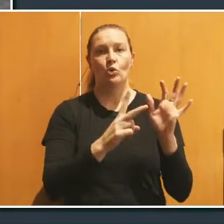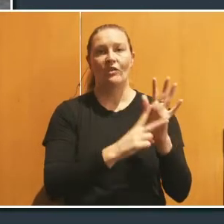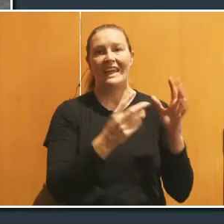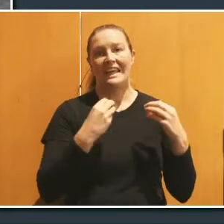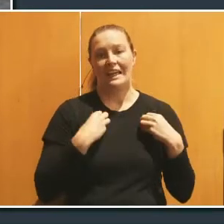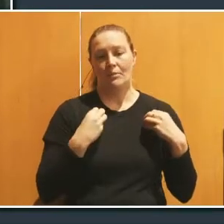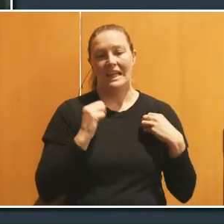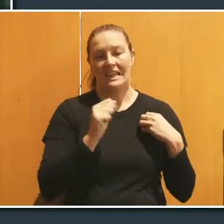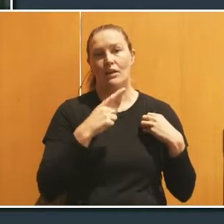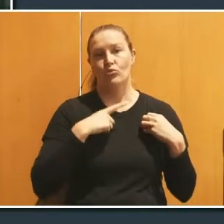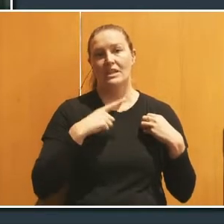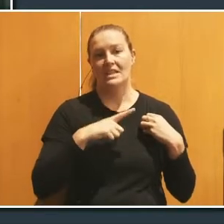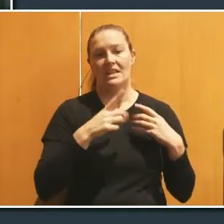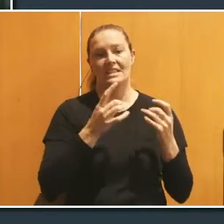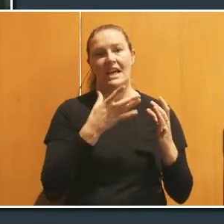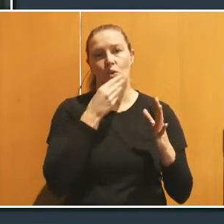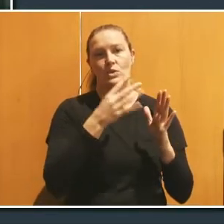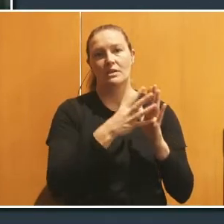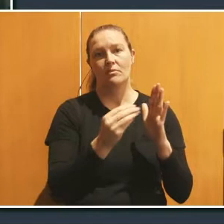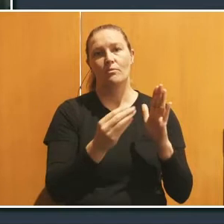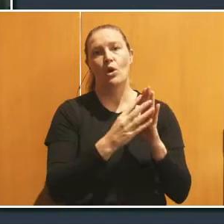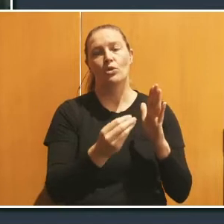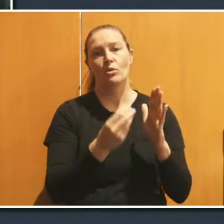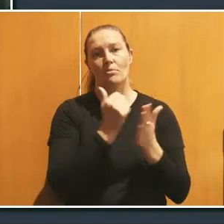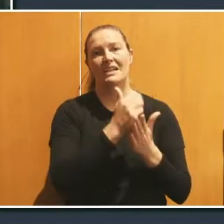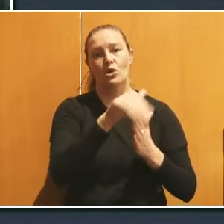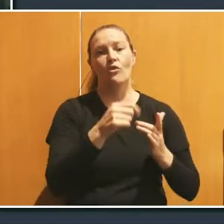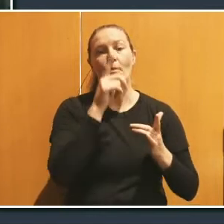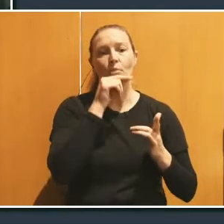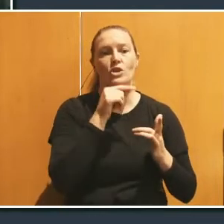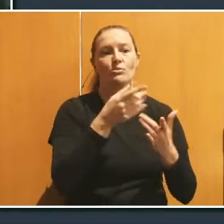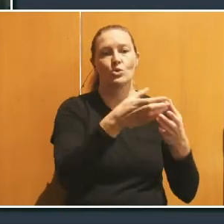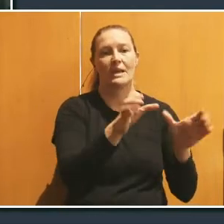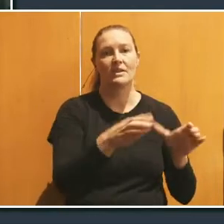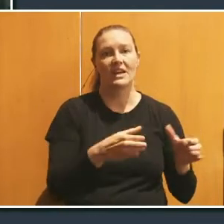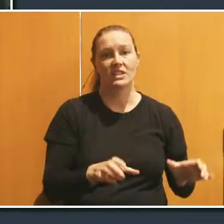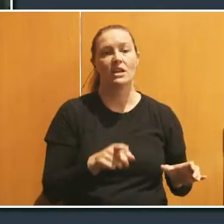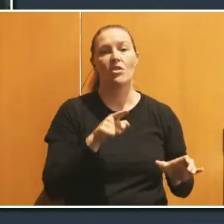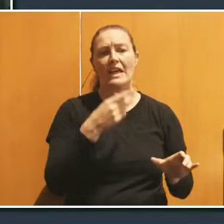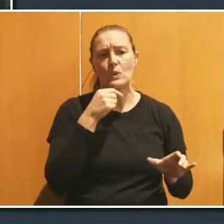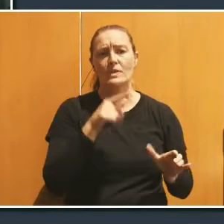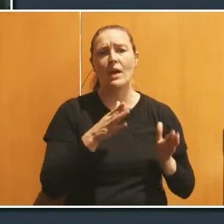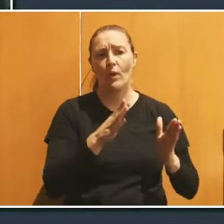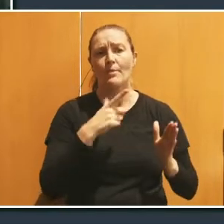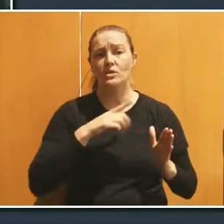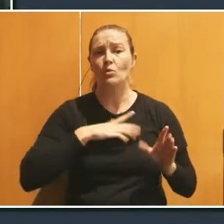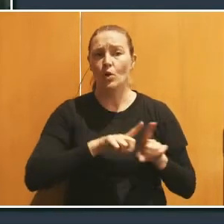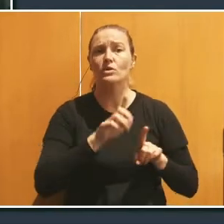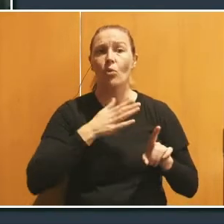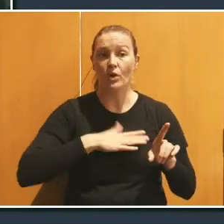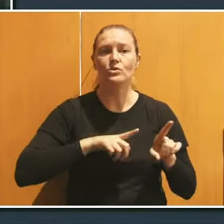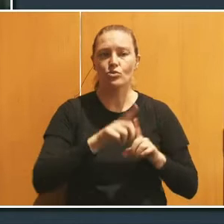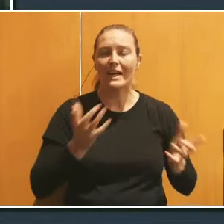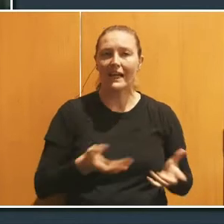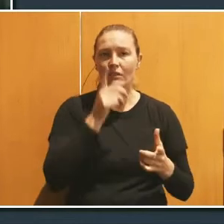why they've gone to a model where they value based on potential subdivision is actually around incentivising people to develop.